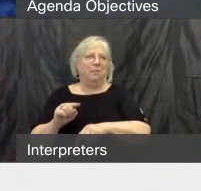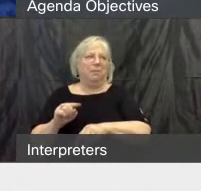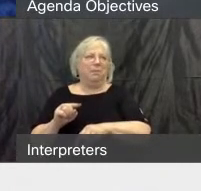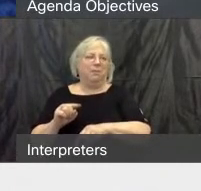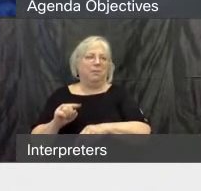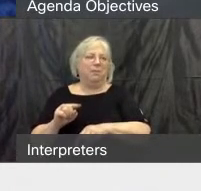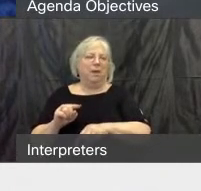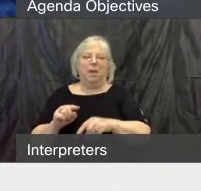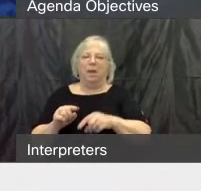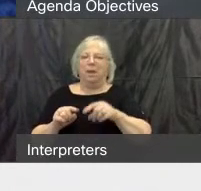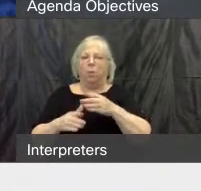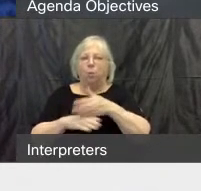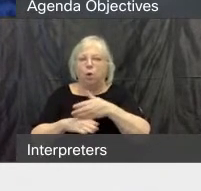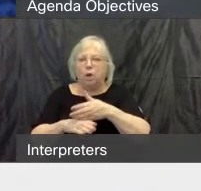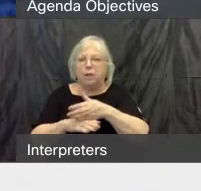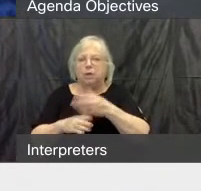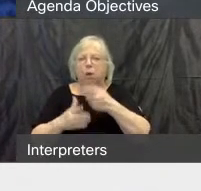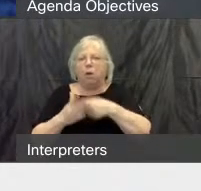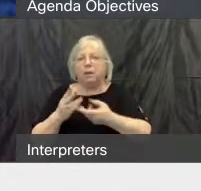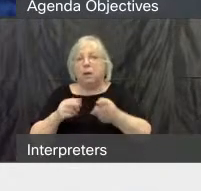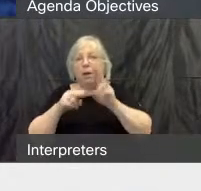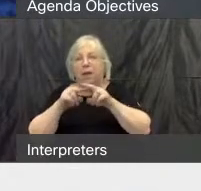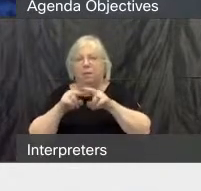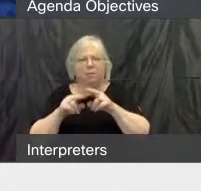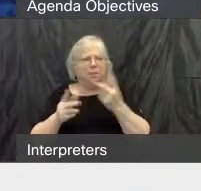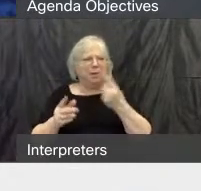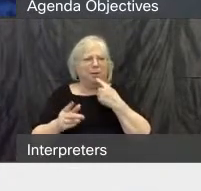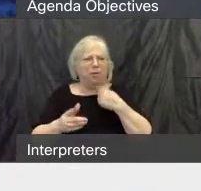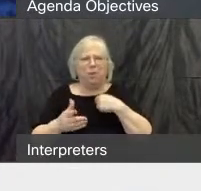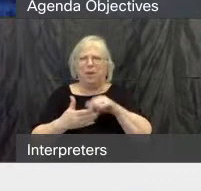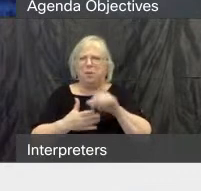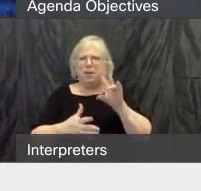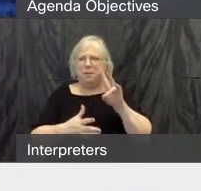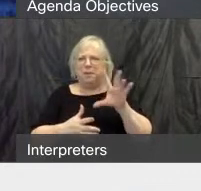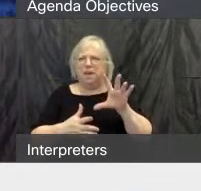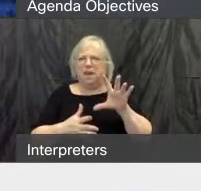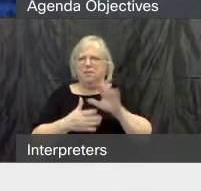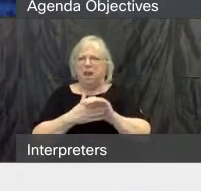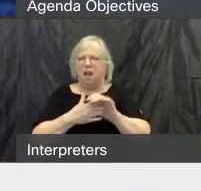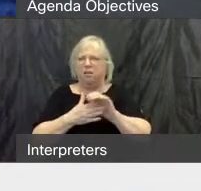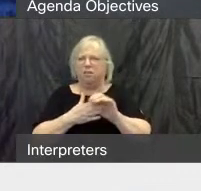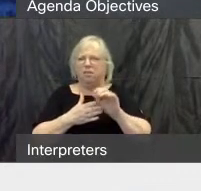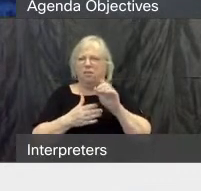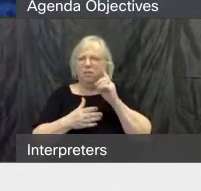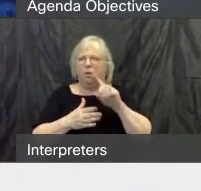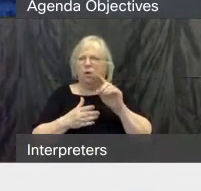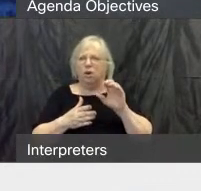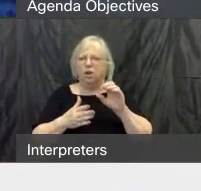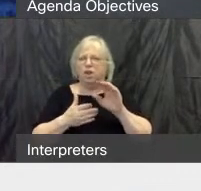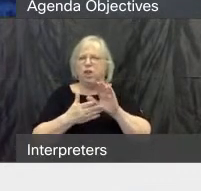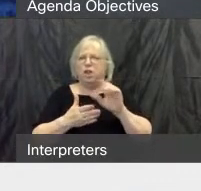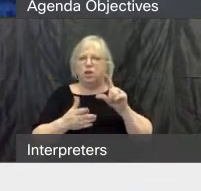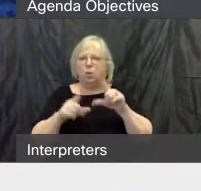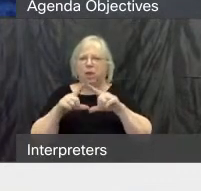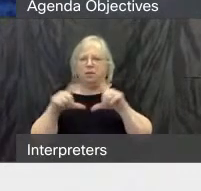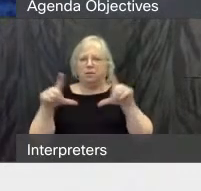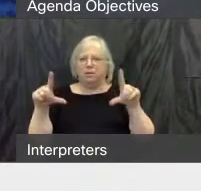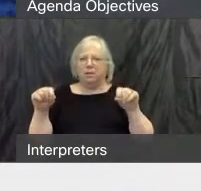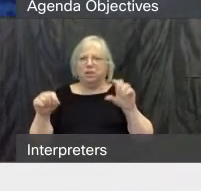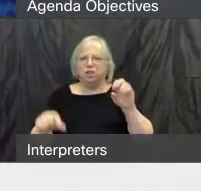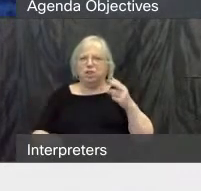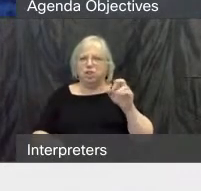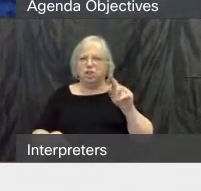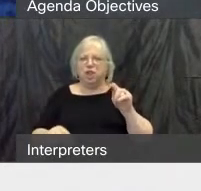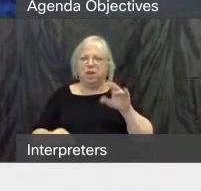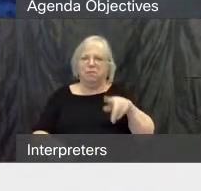Plywood's gone up. Someone told me that it was like $75 a sheet. So I think that we probably do need